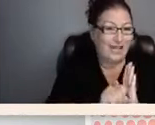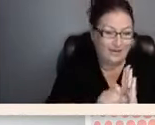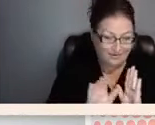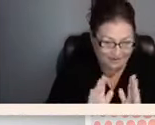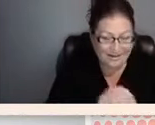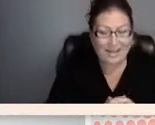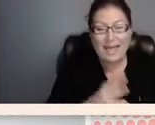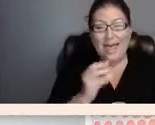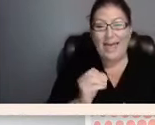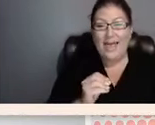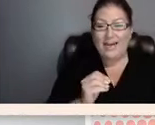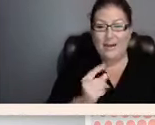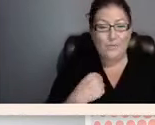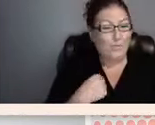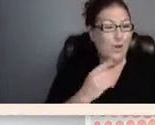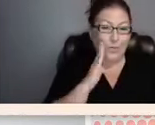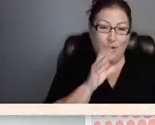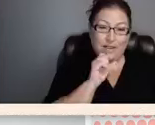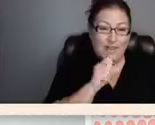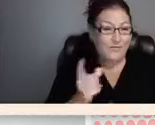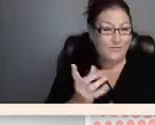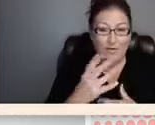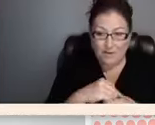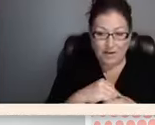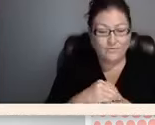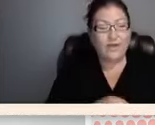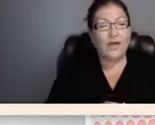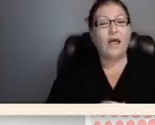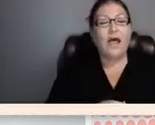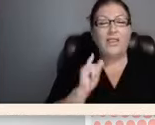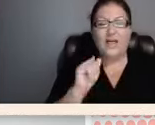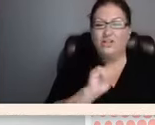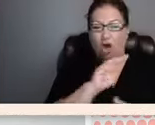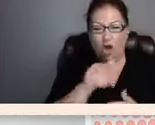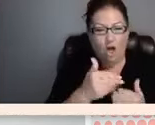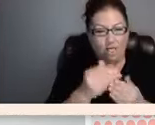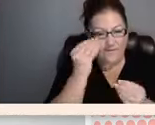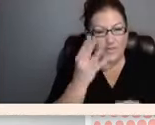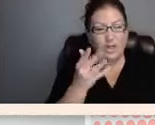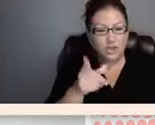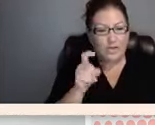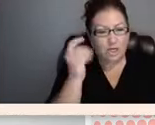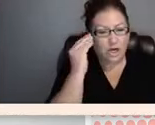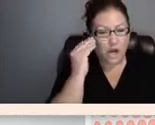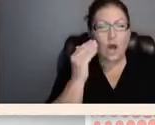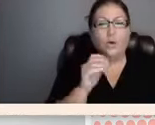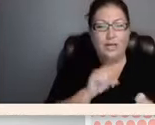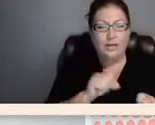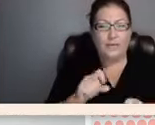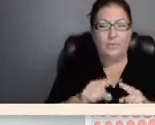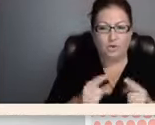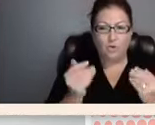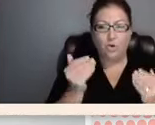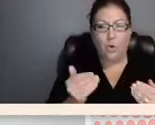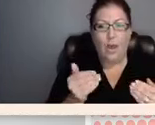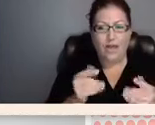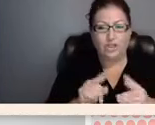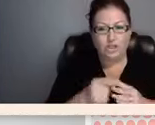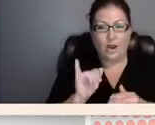and we would love for you to be a part of it. This is all of the information that you need to know in order to go ahead and start the ball rolling